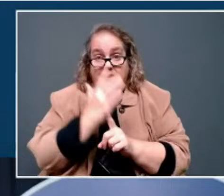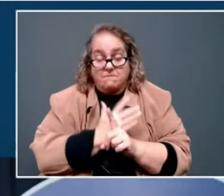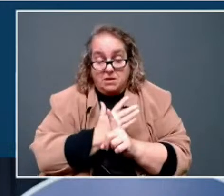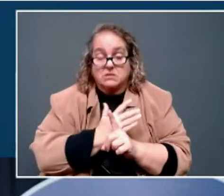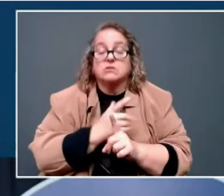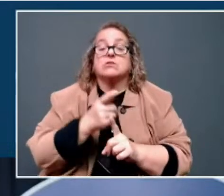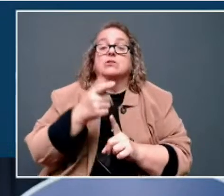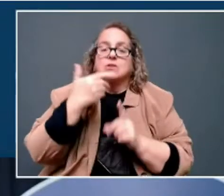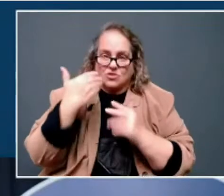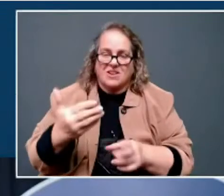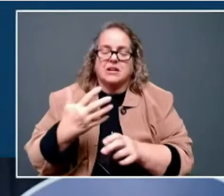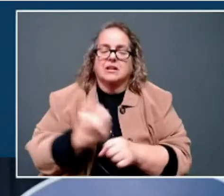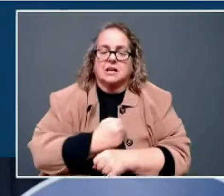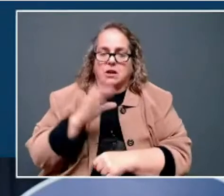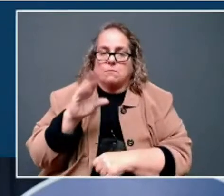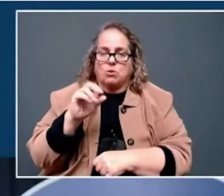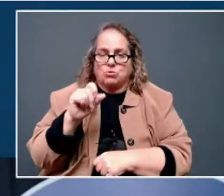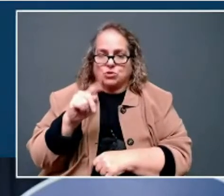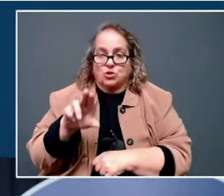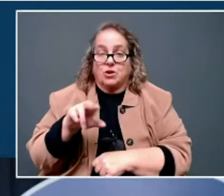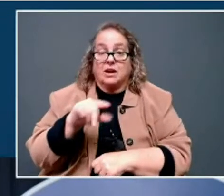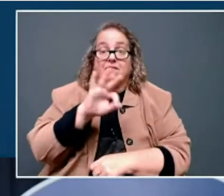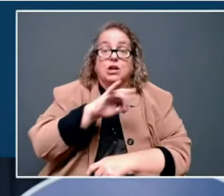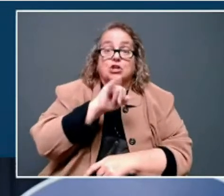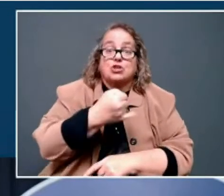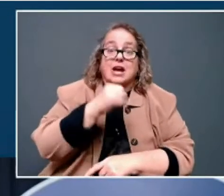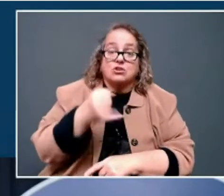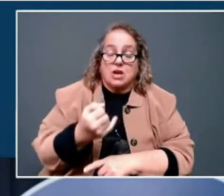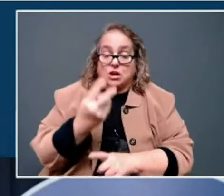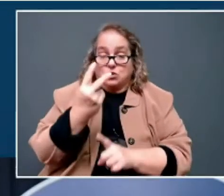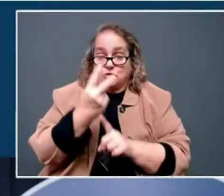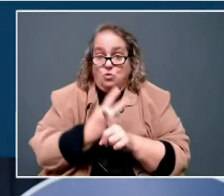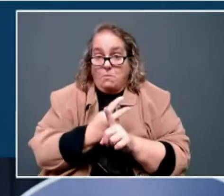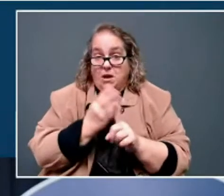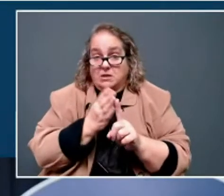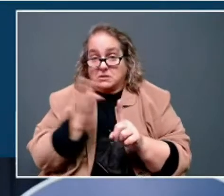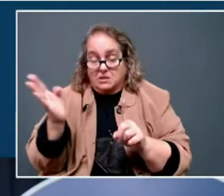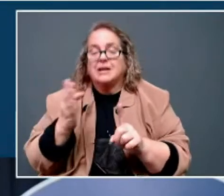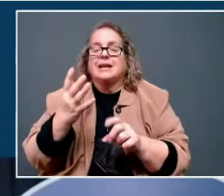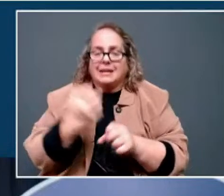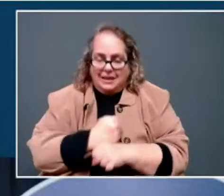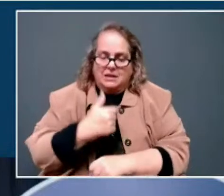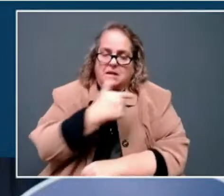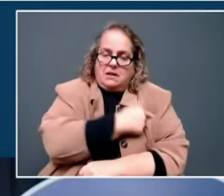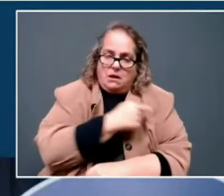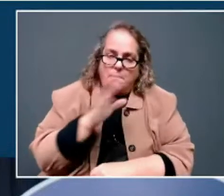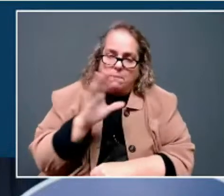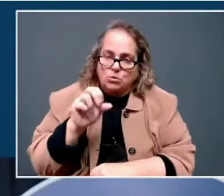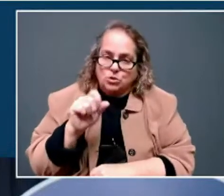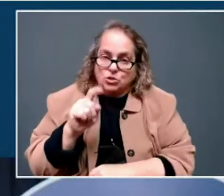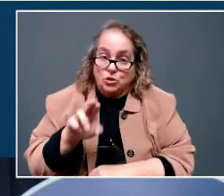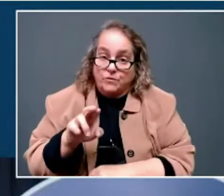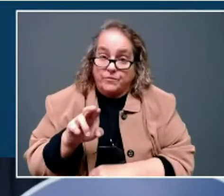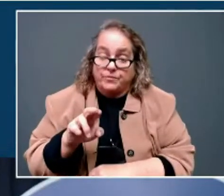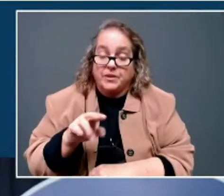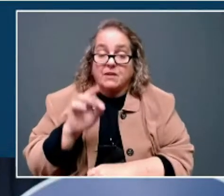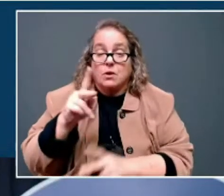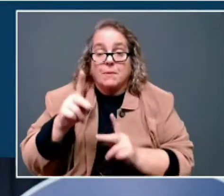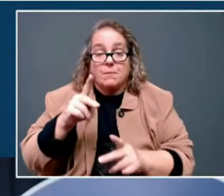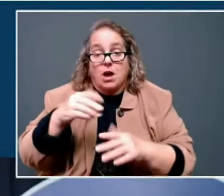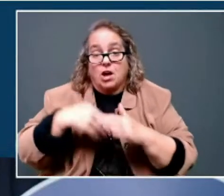outside of those windows is eligible for and should go get a booster. Persons under 18 are not yet in that